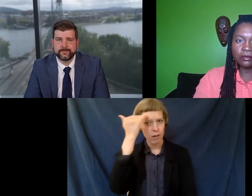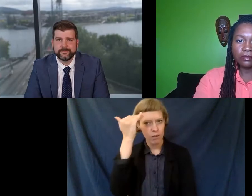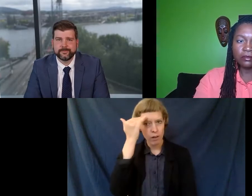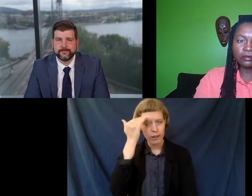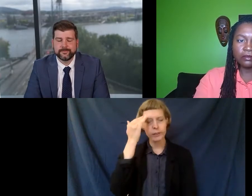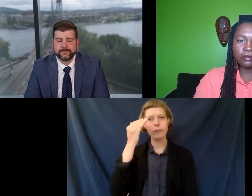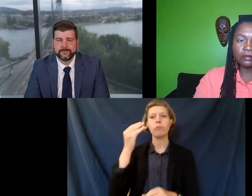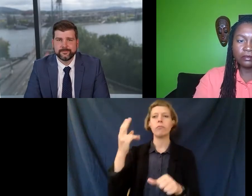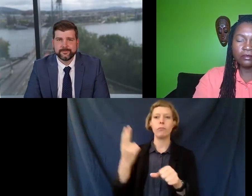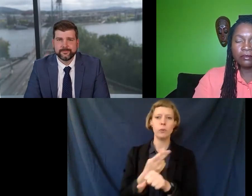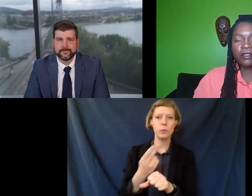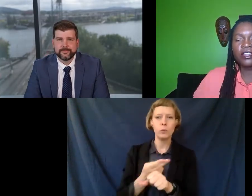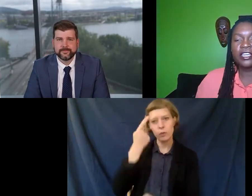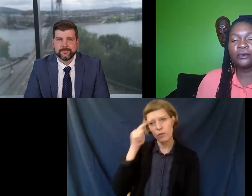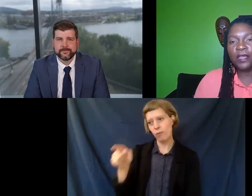necessary.